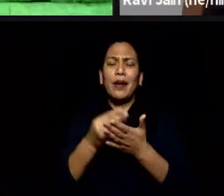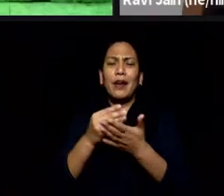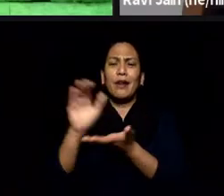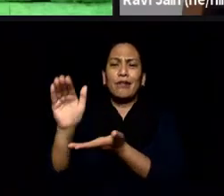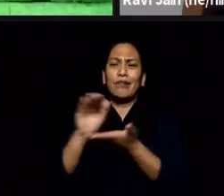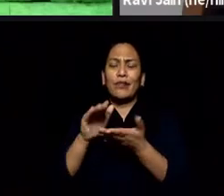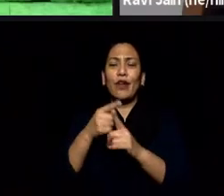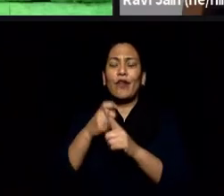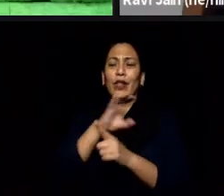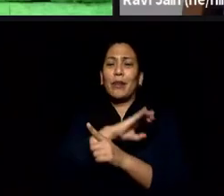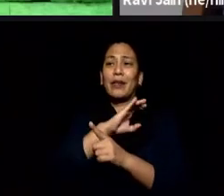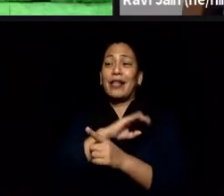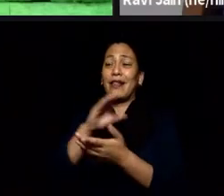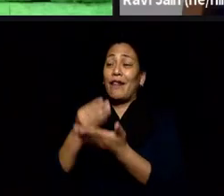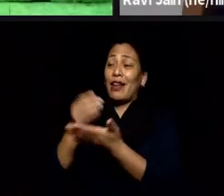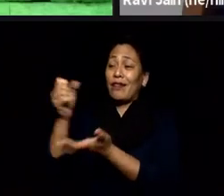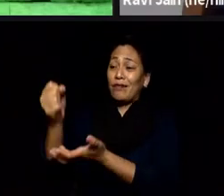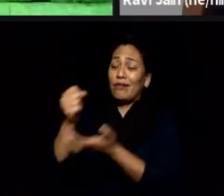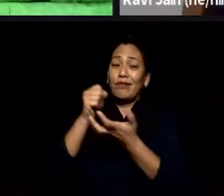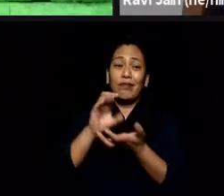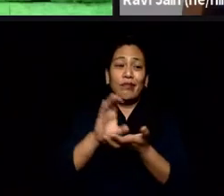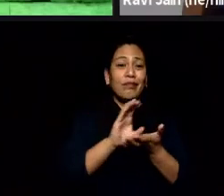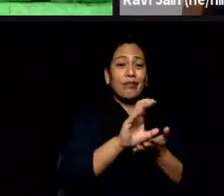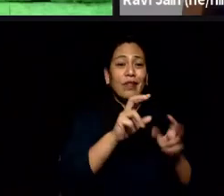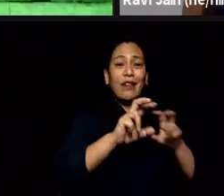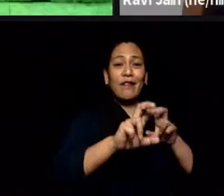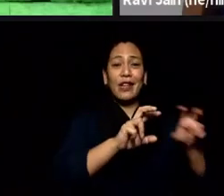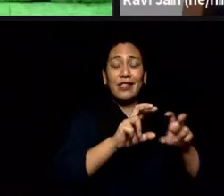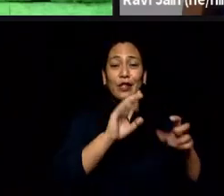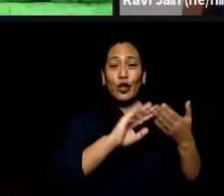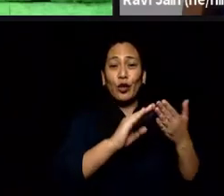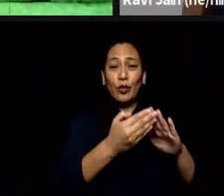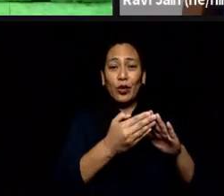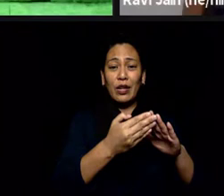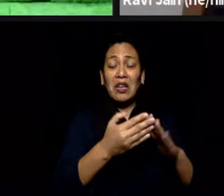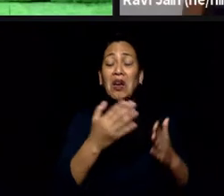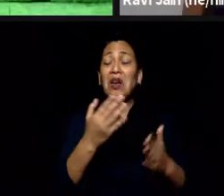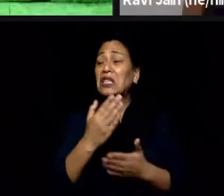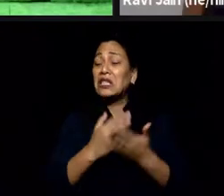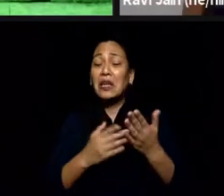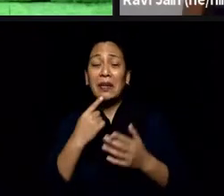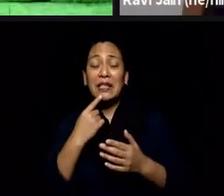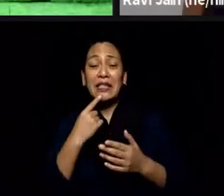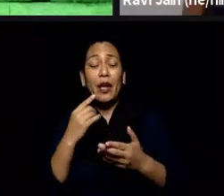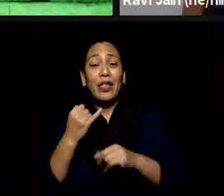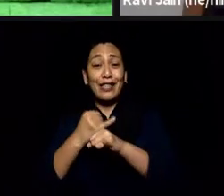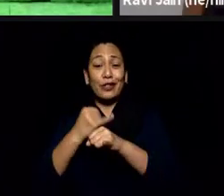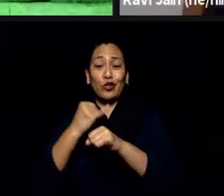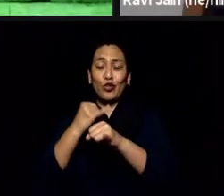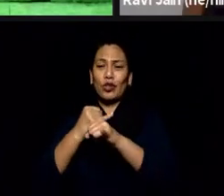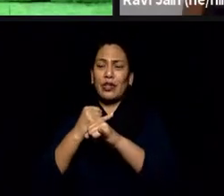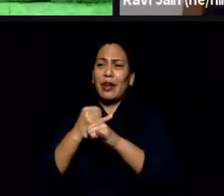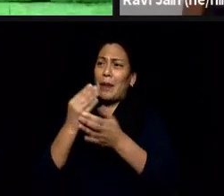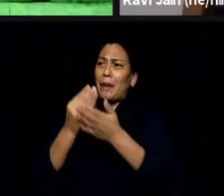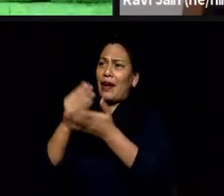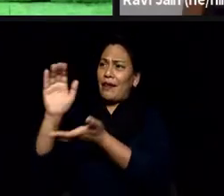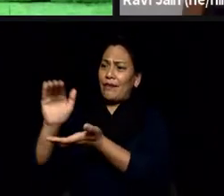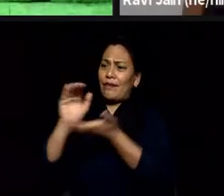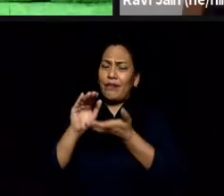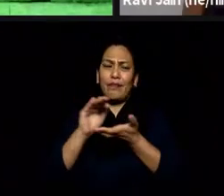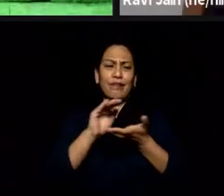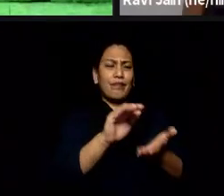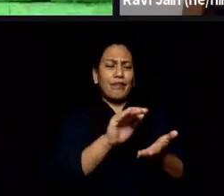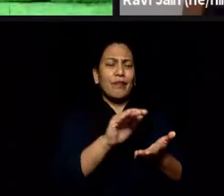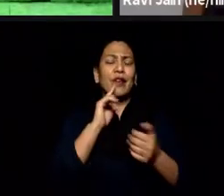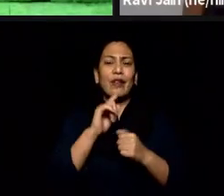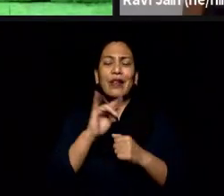funds directly to the community. So one could say, let's defund the institution. Let's get the opera and the ballet to give their funds to